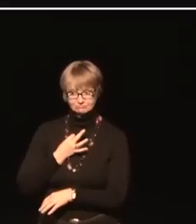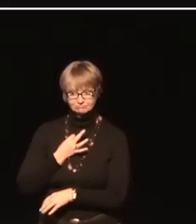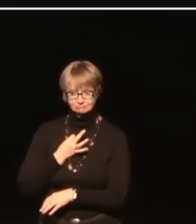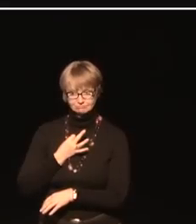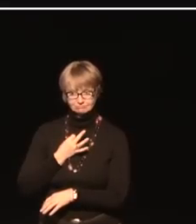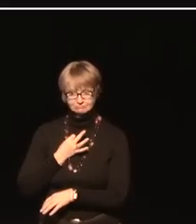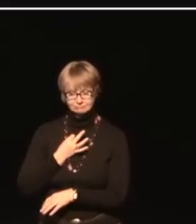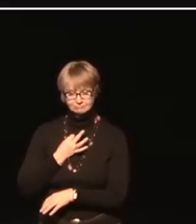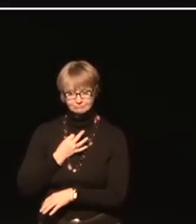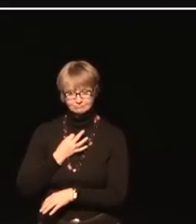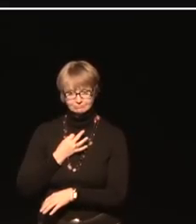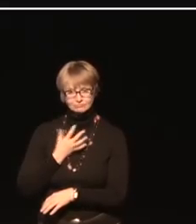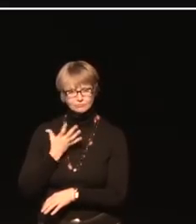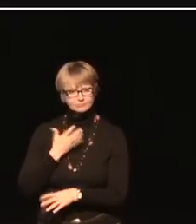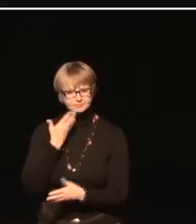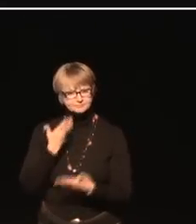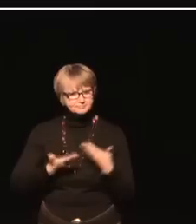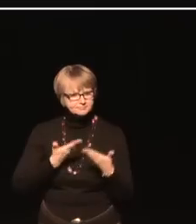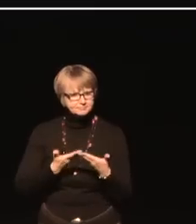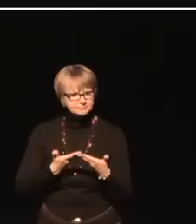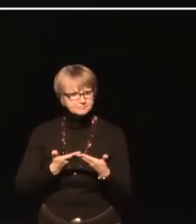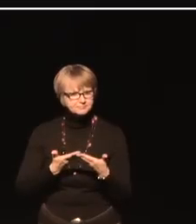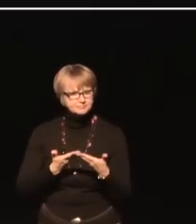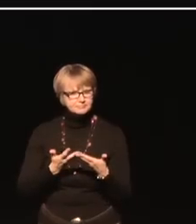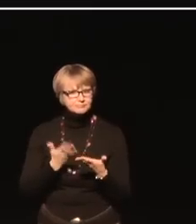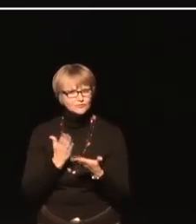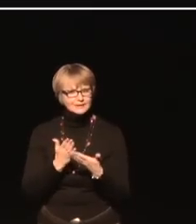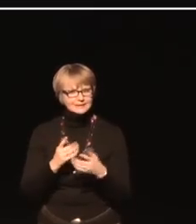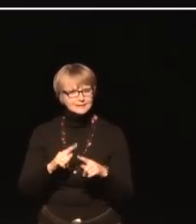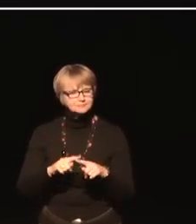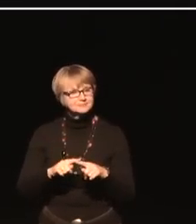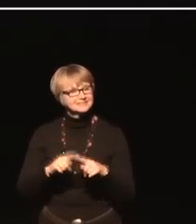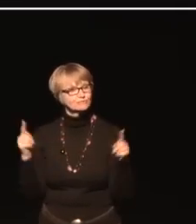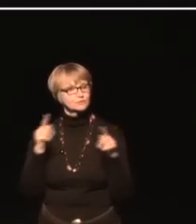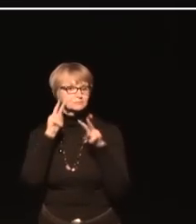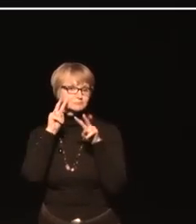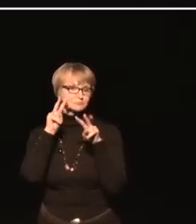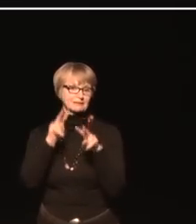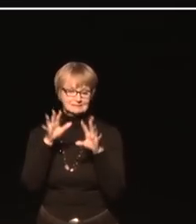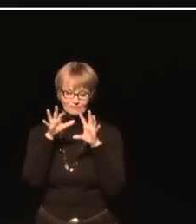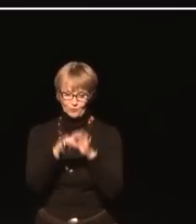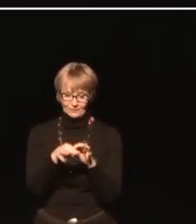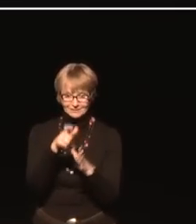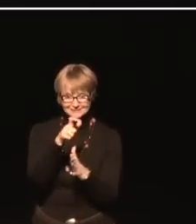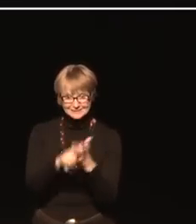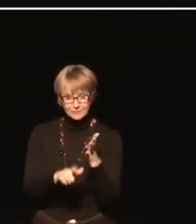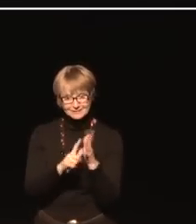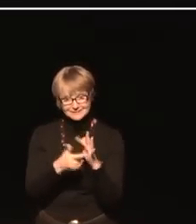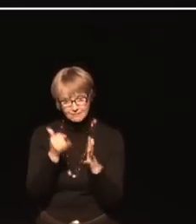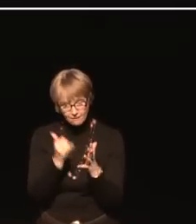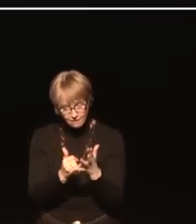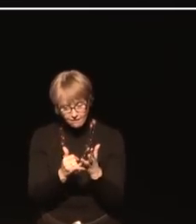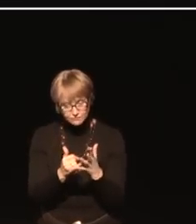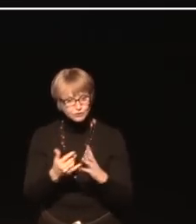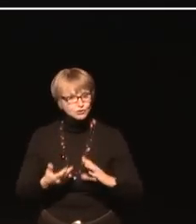talk about the another perspective on disability arts and the creative